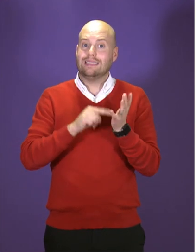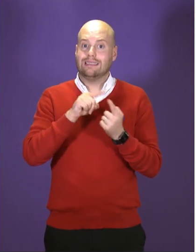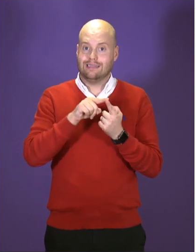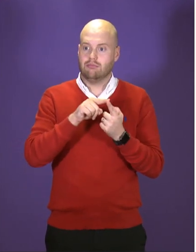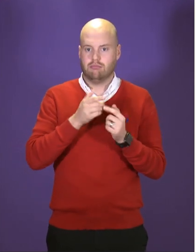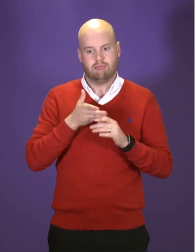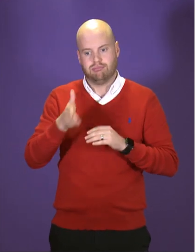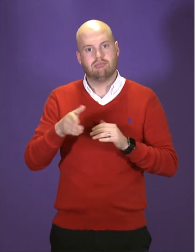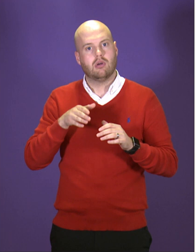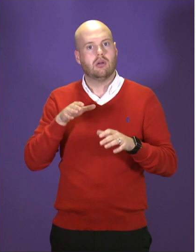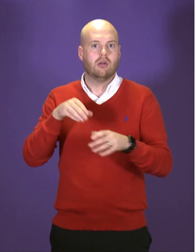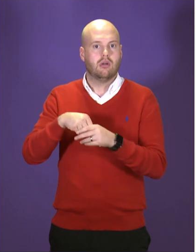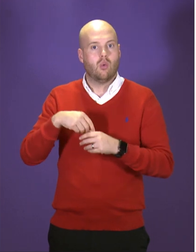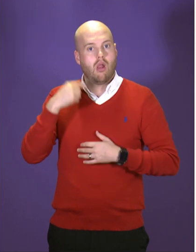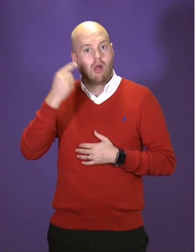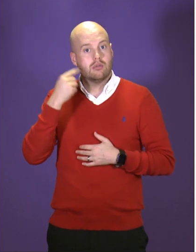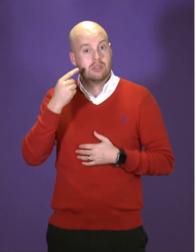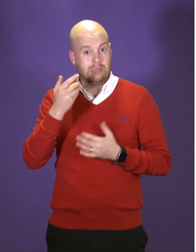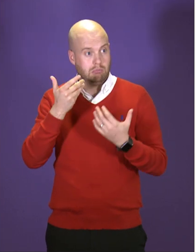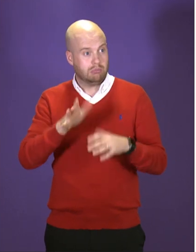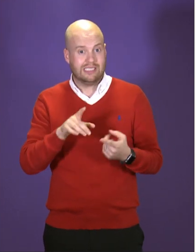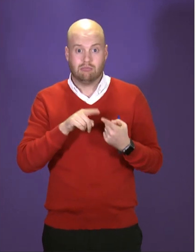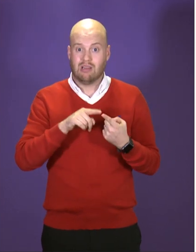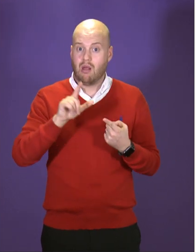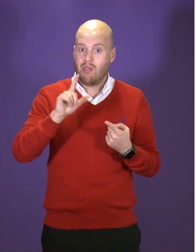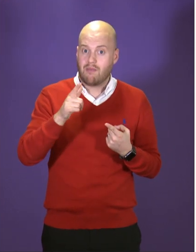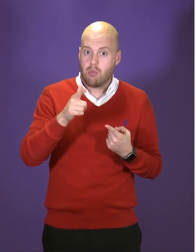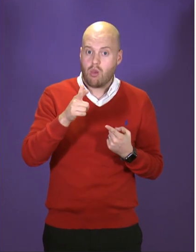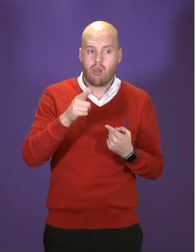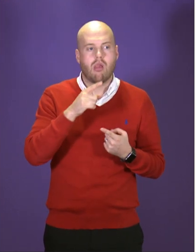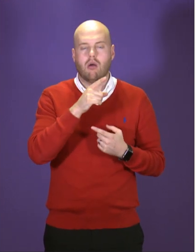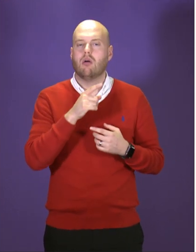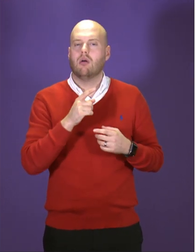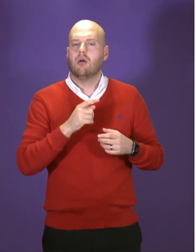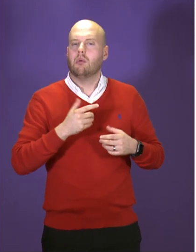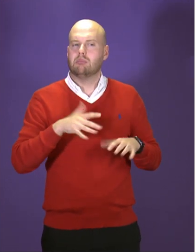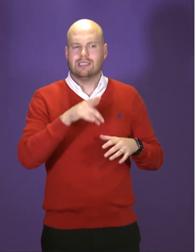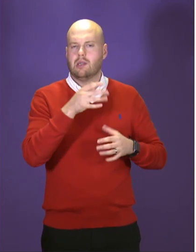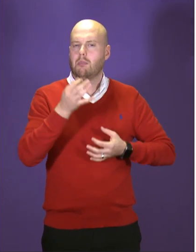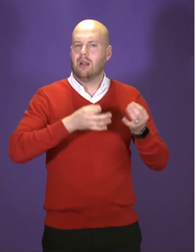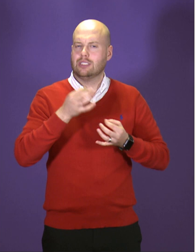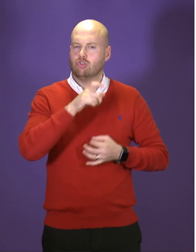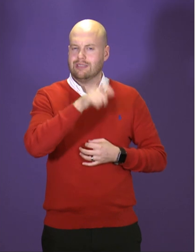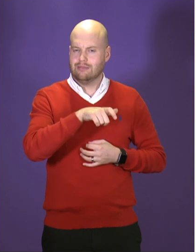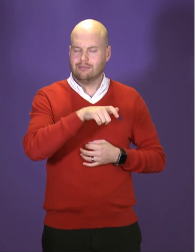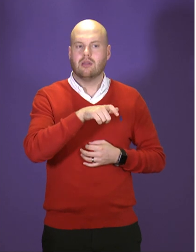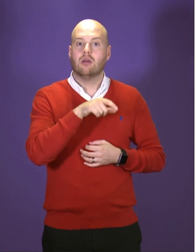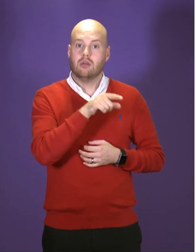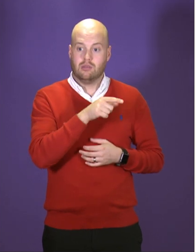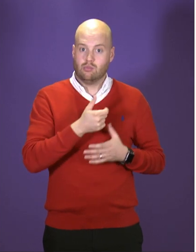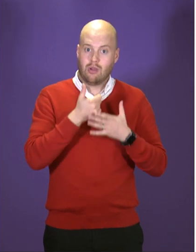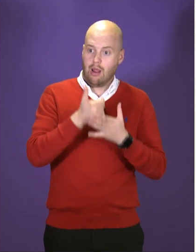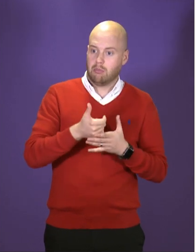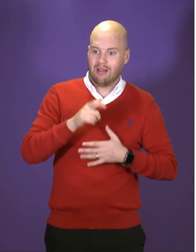an explicit agenda in Liverpool, fostered by politician Michael Heseltine, amongst others, to jumpstart Liverpool out